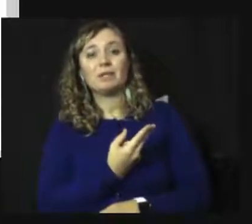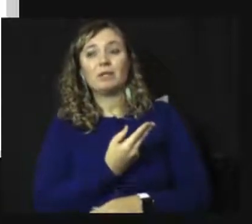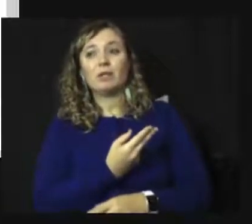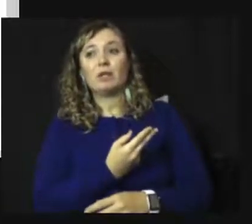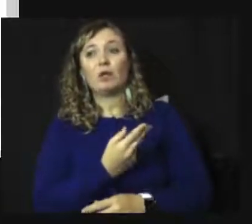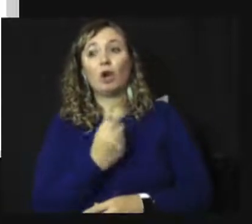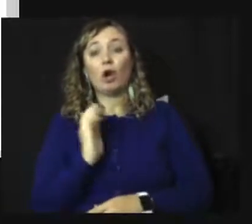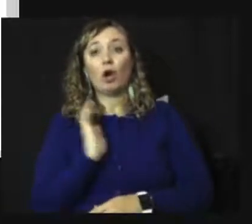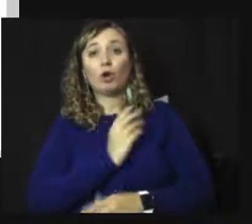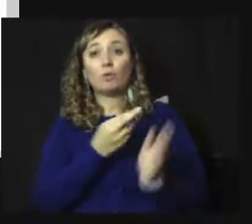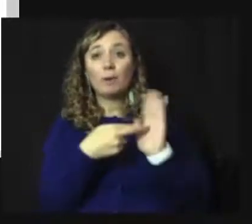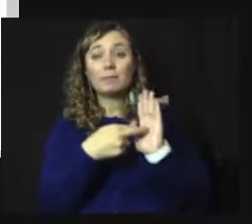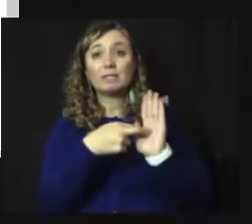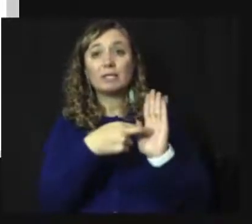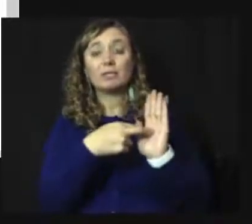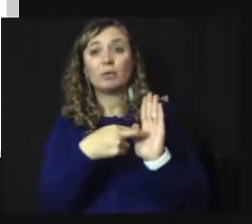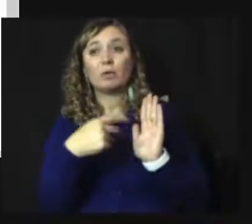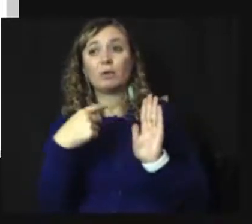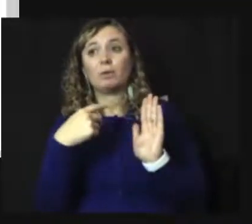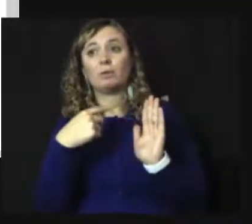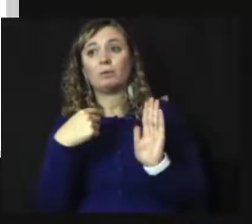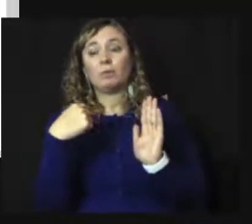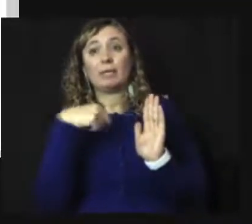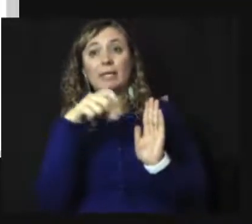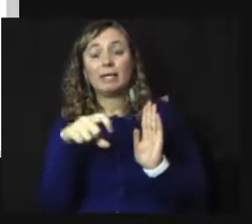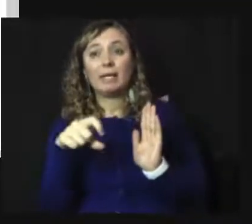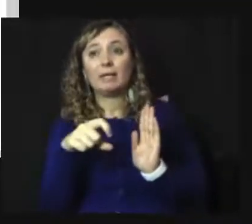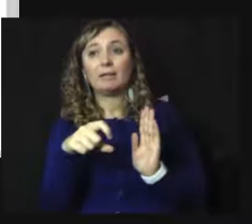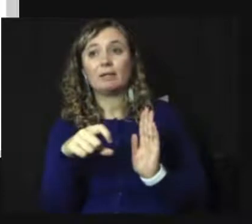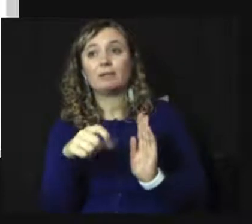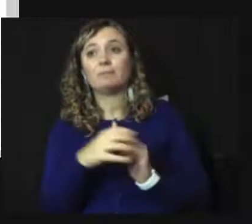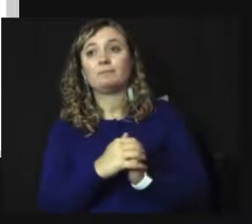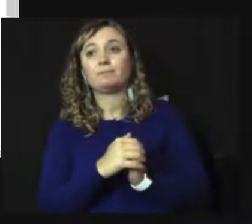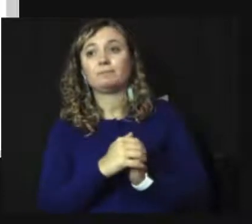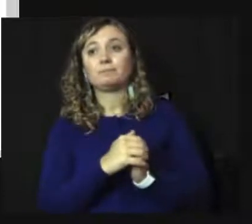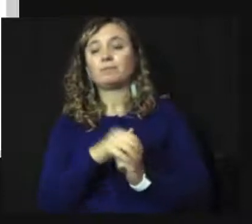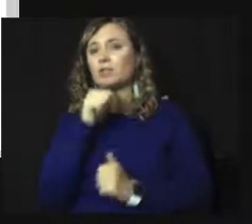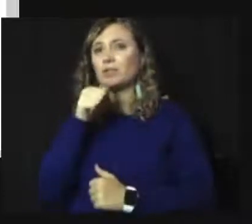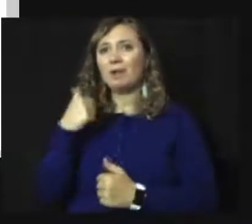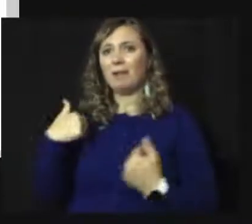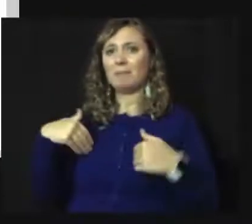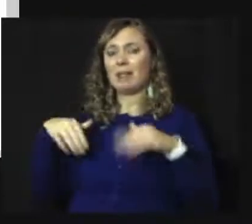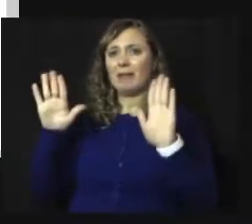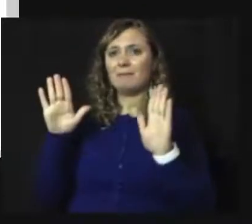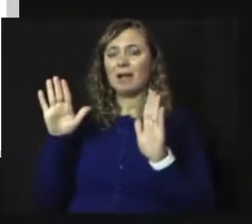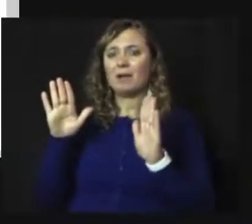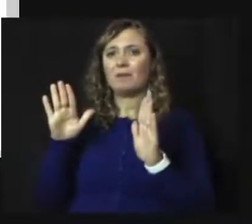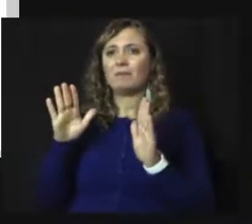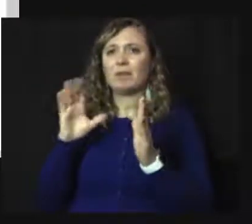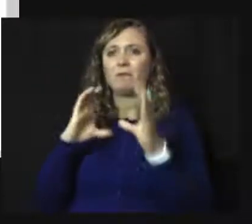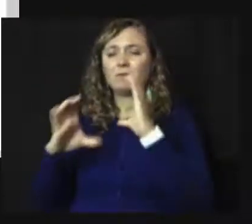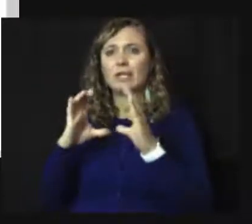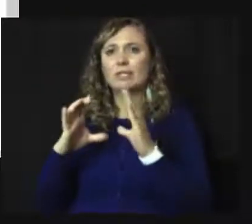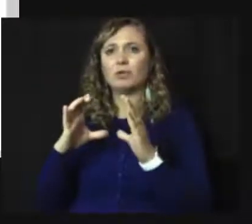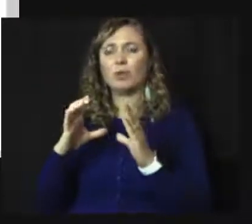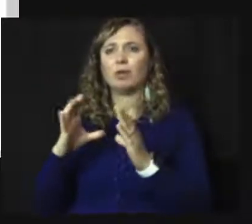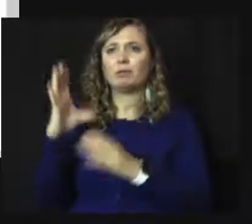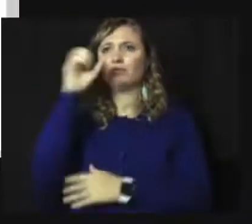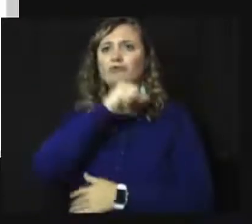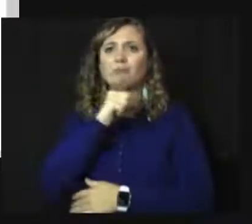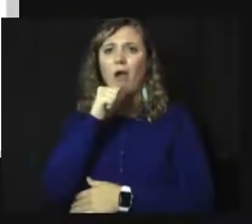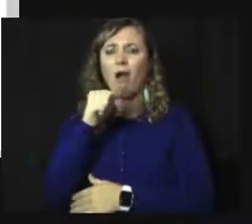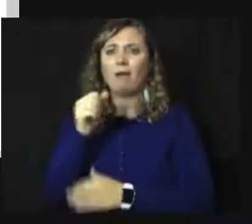more vulnerable to abuse. I should not be left out of conversations or presumed incompetent, simply because I don't rely on spoken